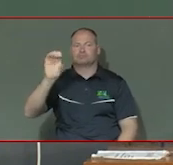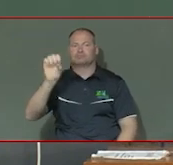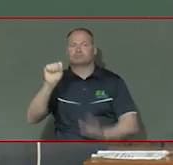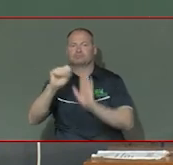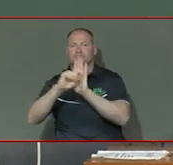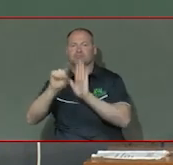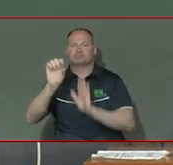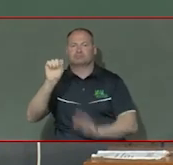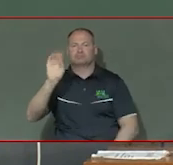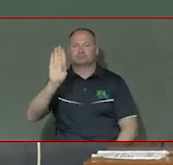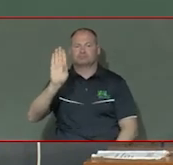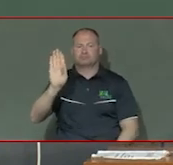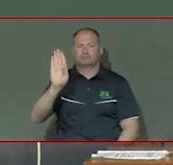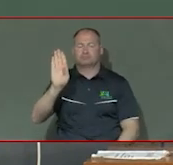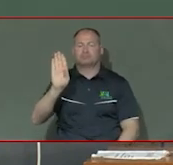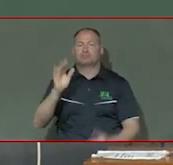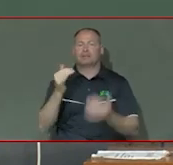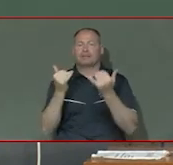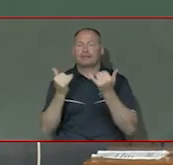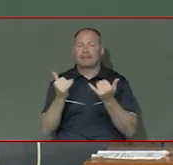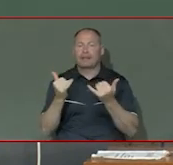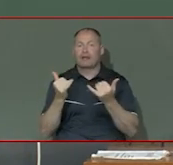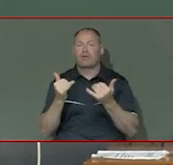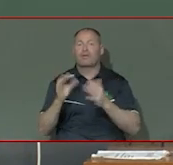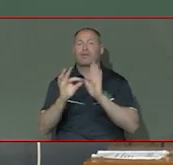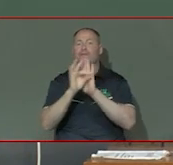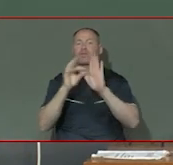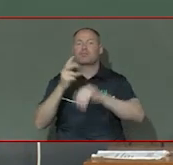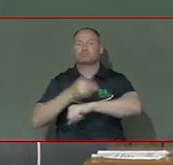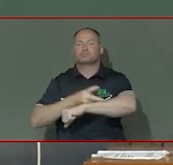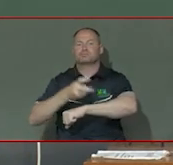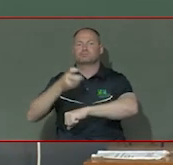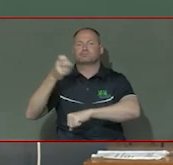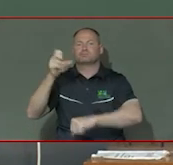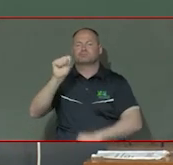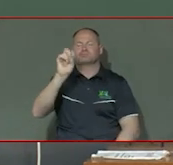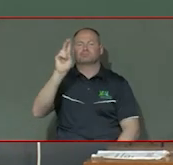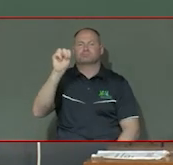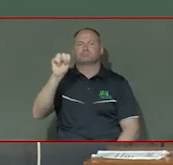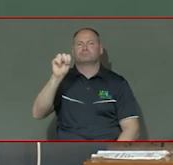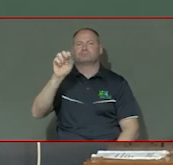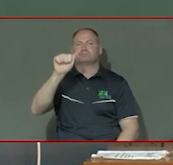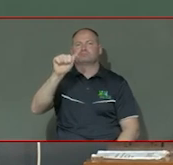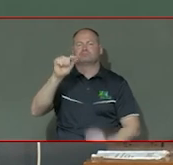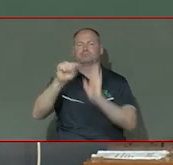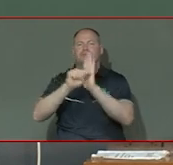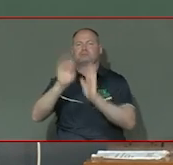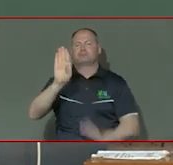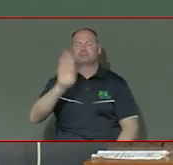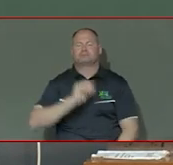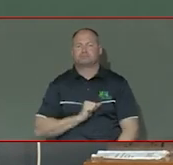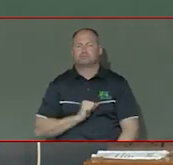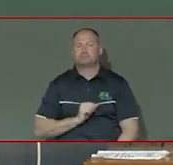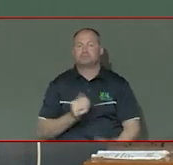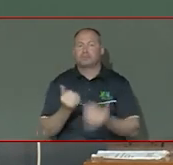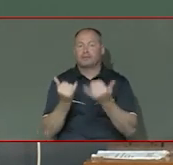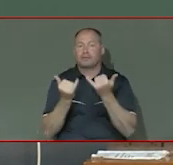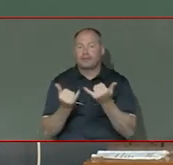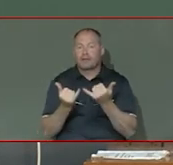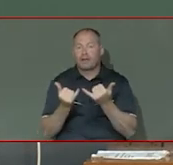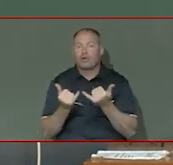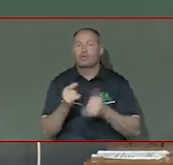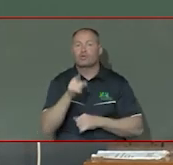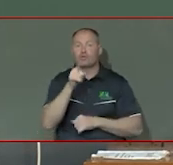sine B. Derive a formula for the sine of A minus B. So you've got to